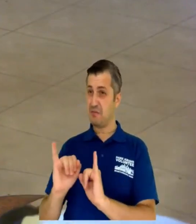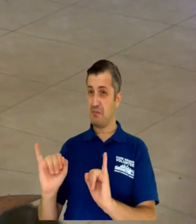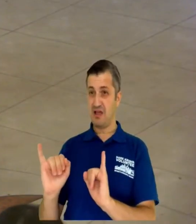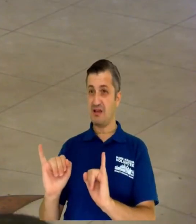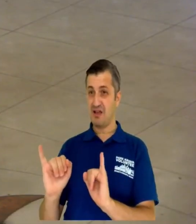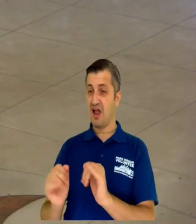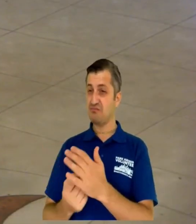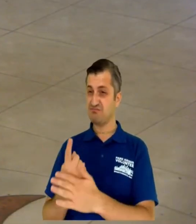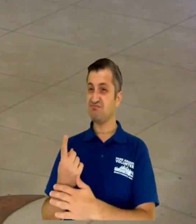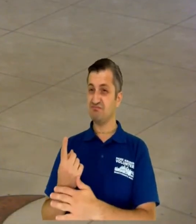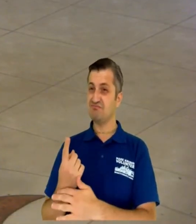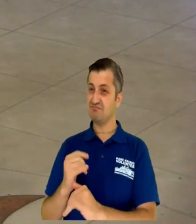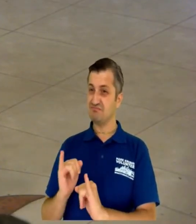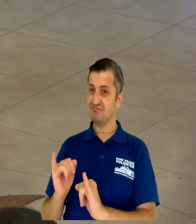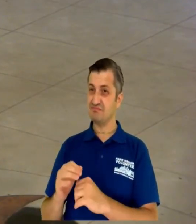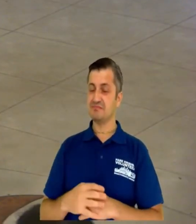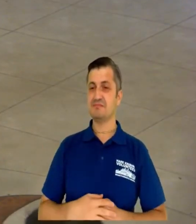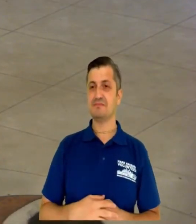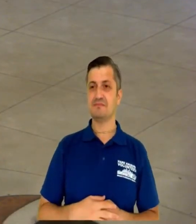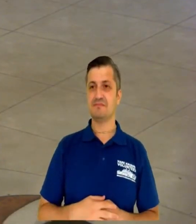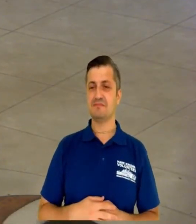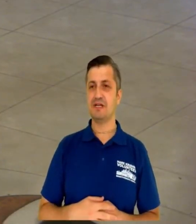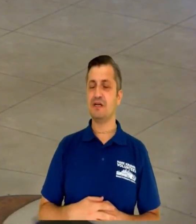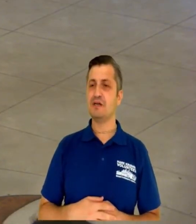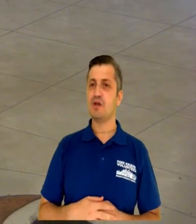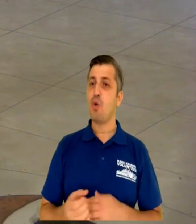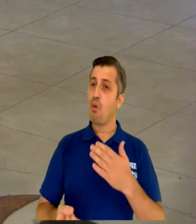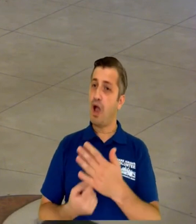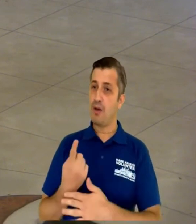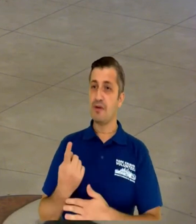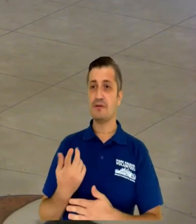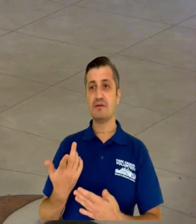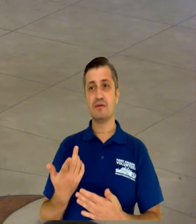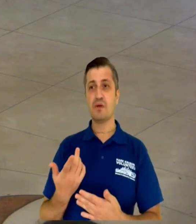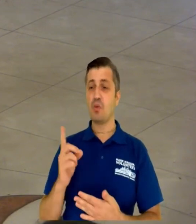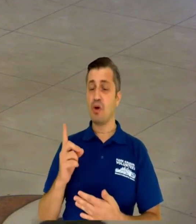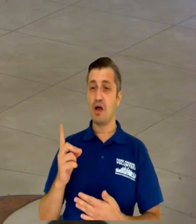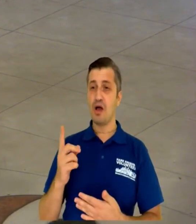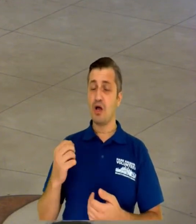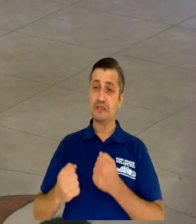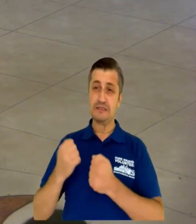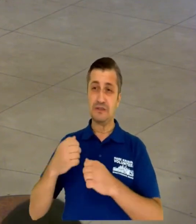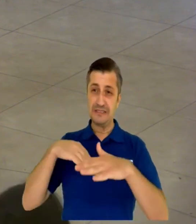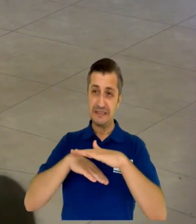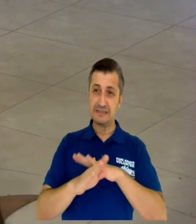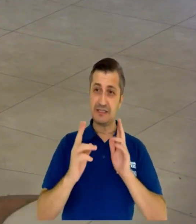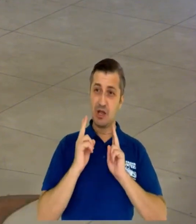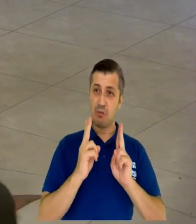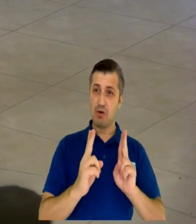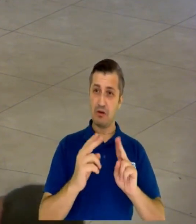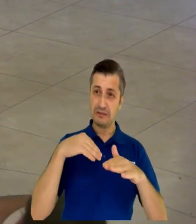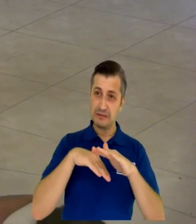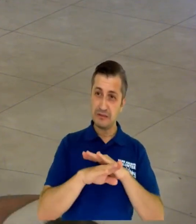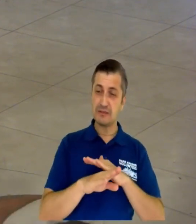So, and then what happened is we all rushed inside, and then the marriage was like, now we